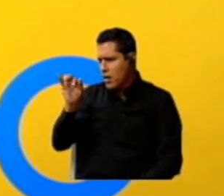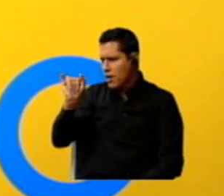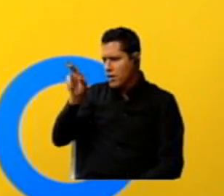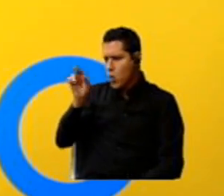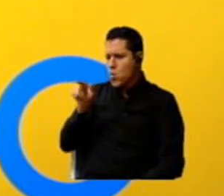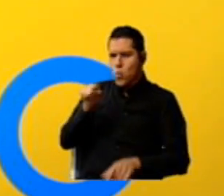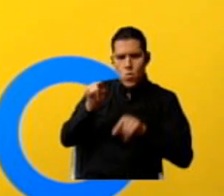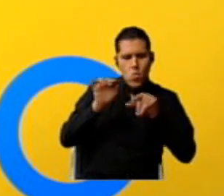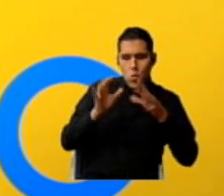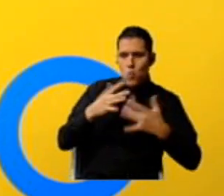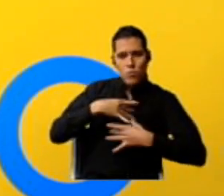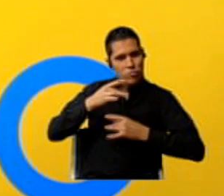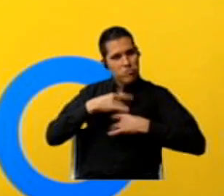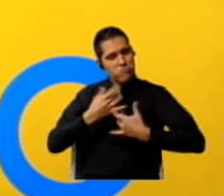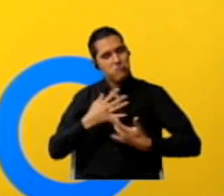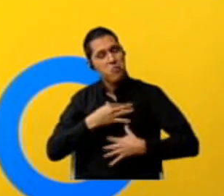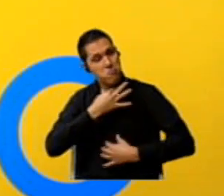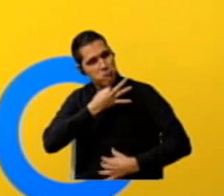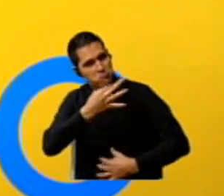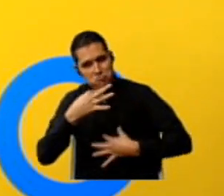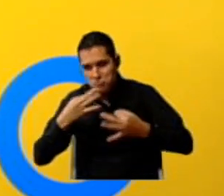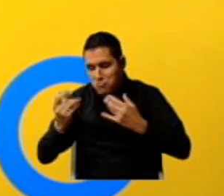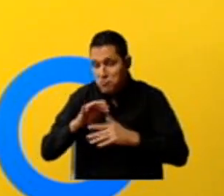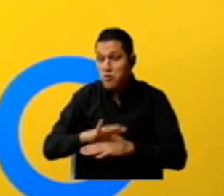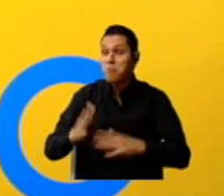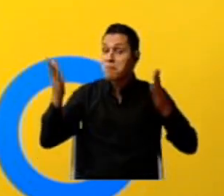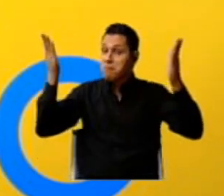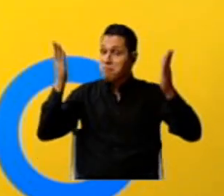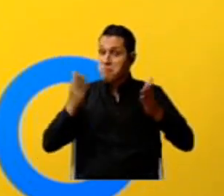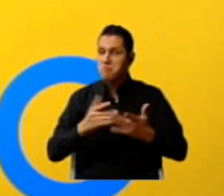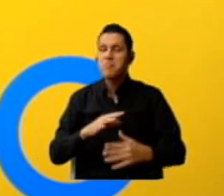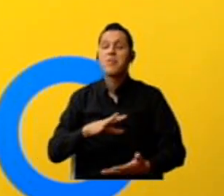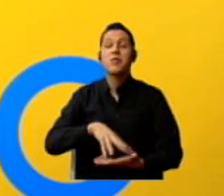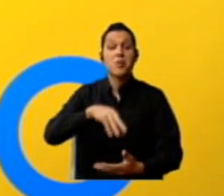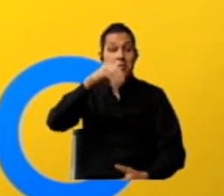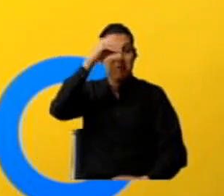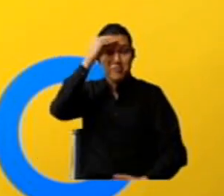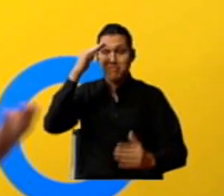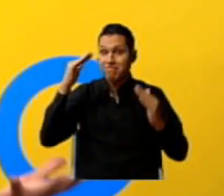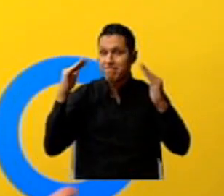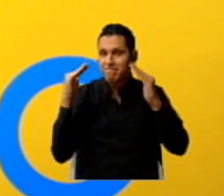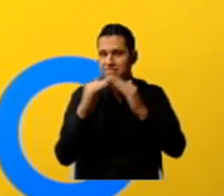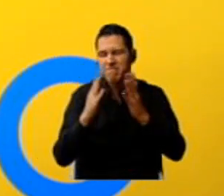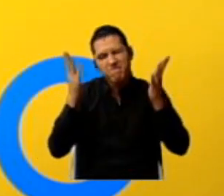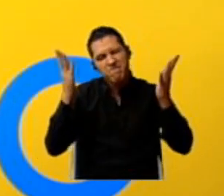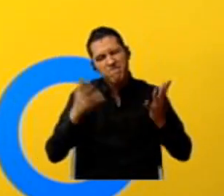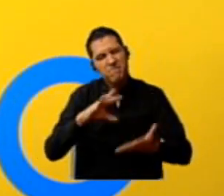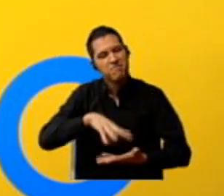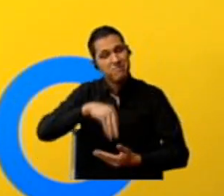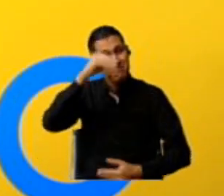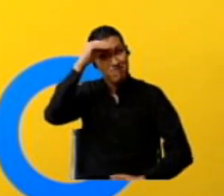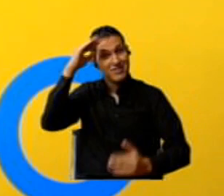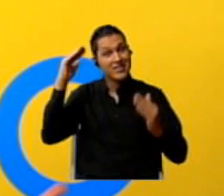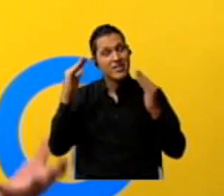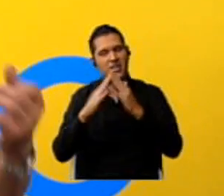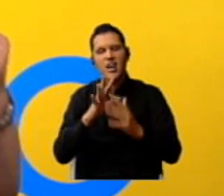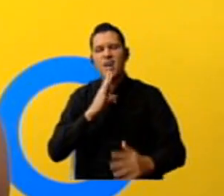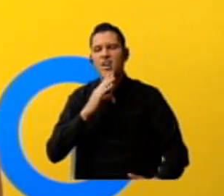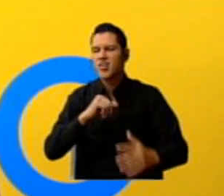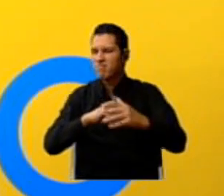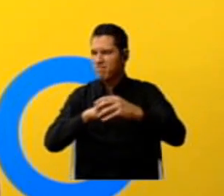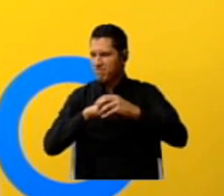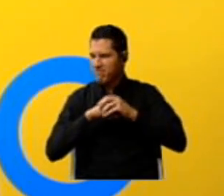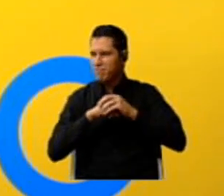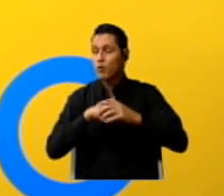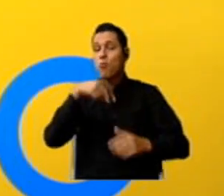Oh, interesting. Nice to meet you. Welcome to Learning at Home. Bienvenidos a Aprendo en Casa. Today's